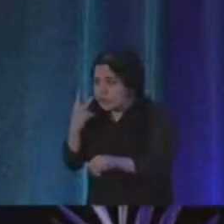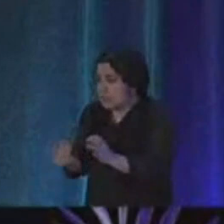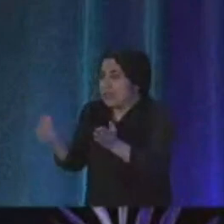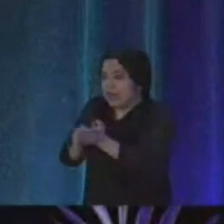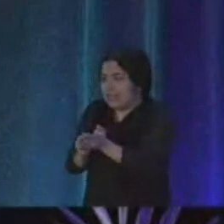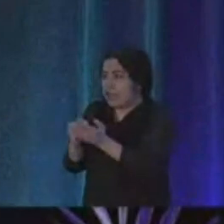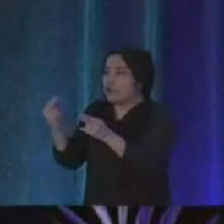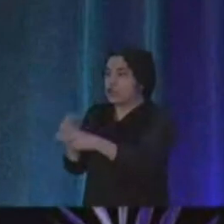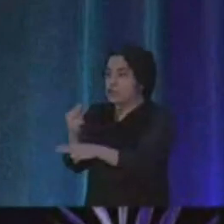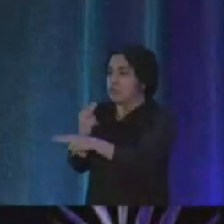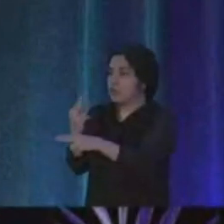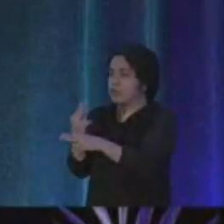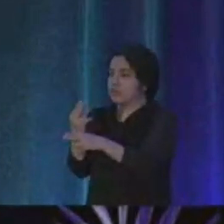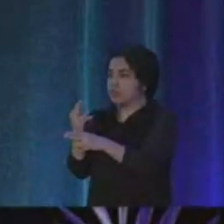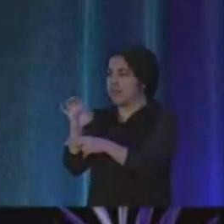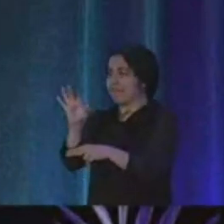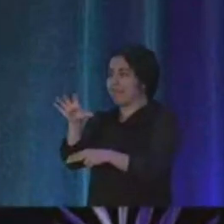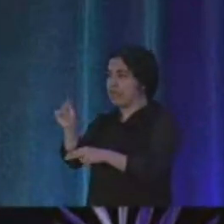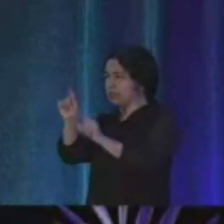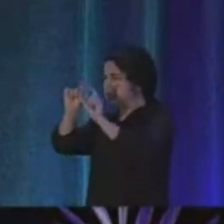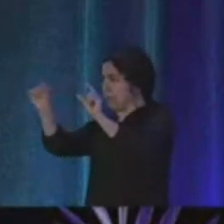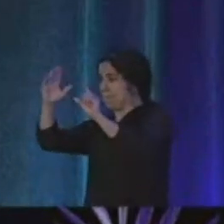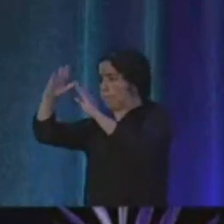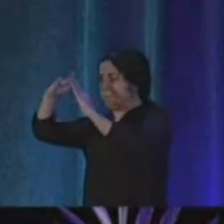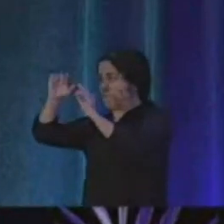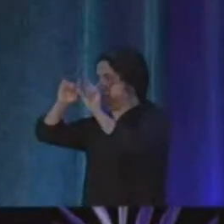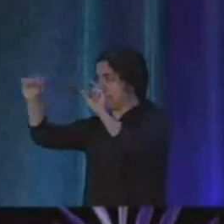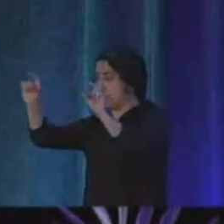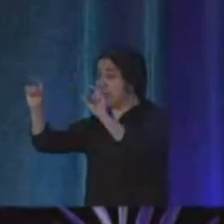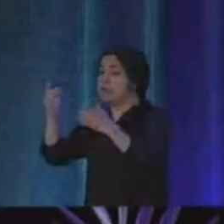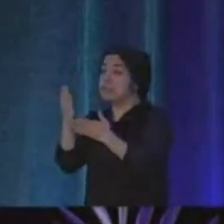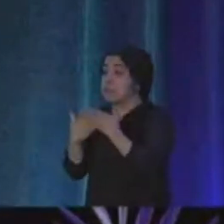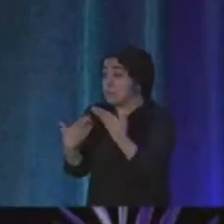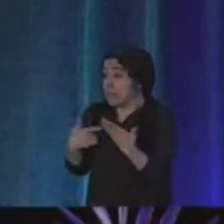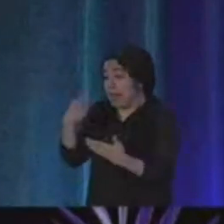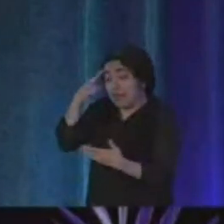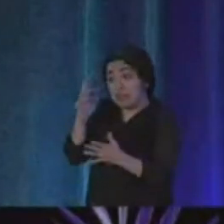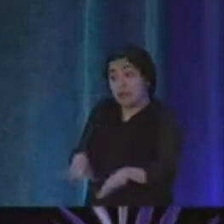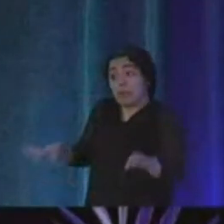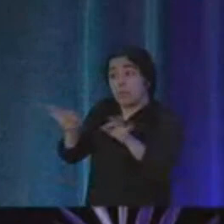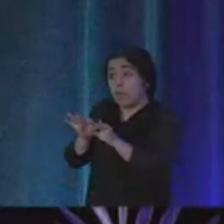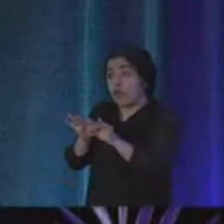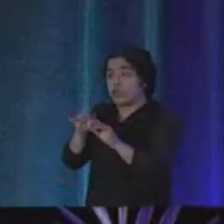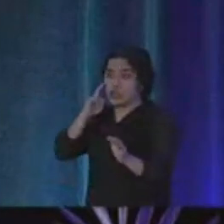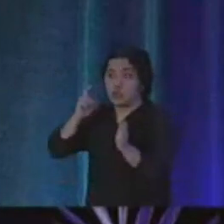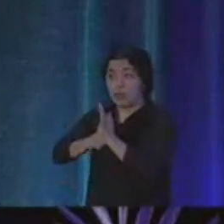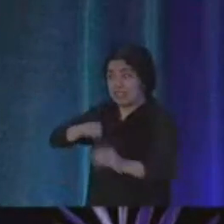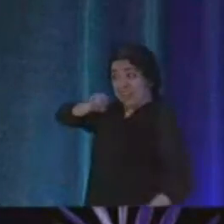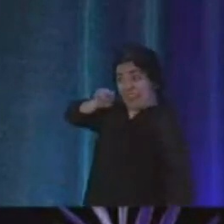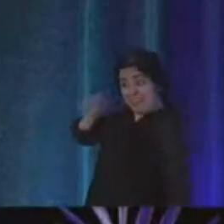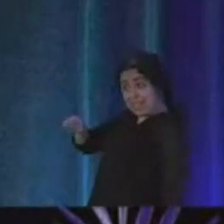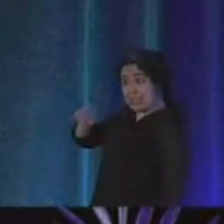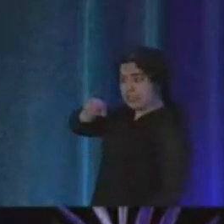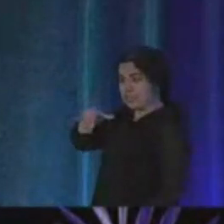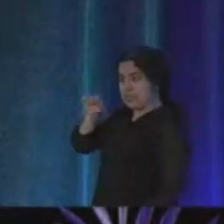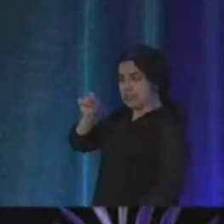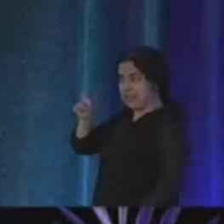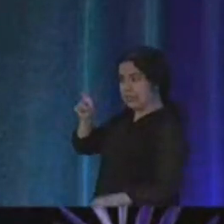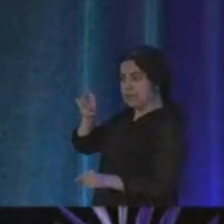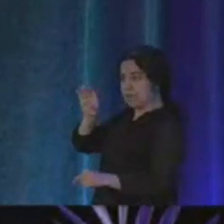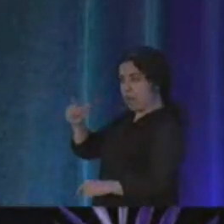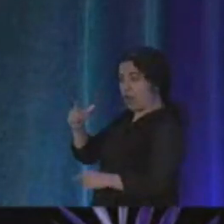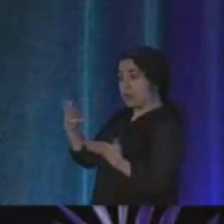at the top. And some of the things that I think are really important to start to call out in this JSX blog